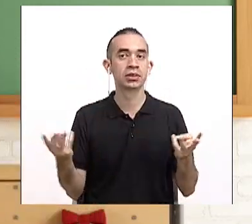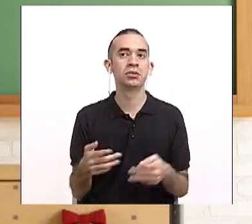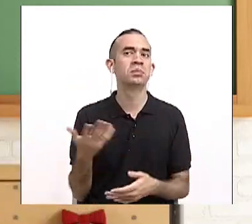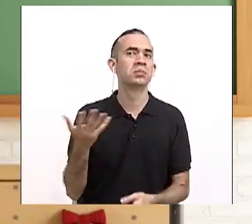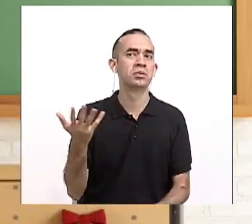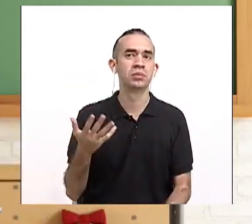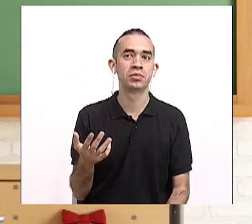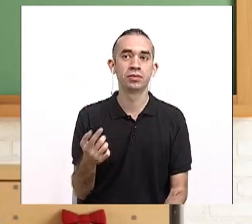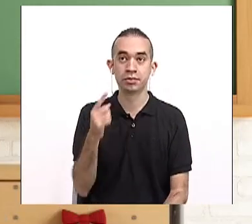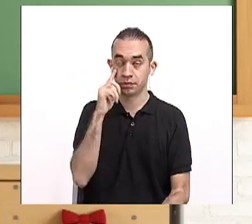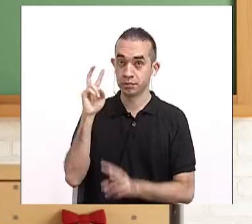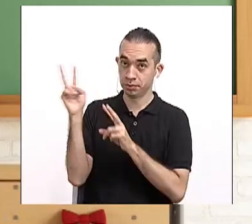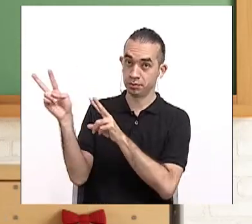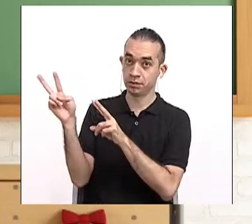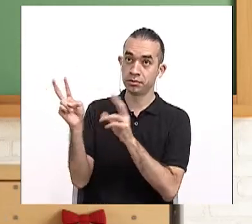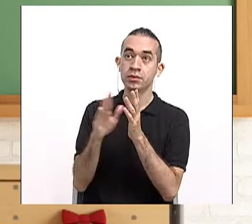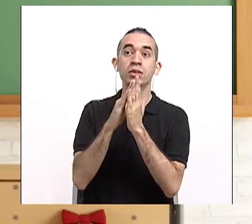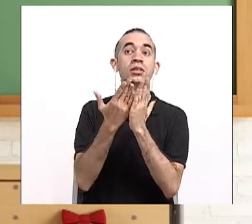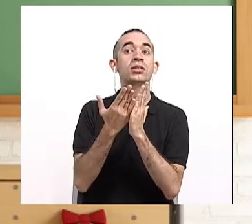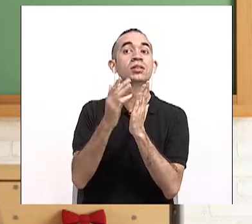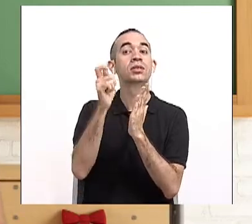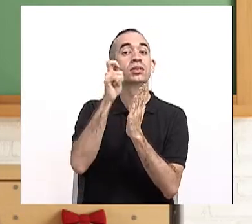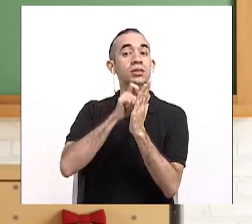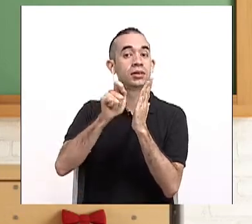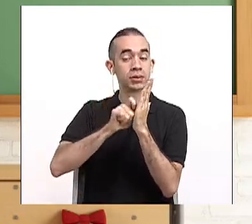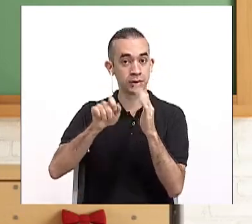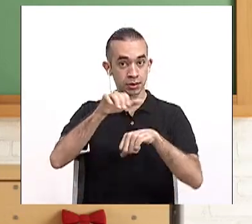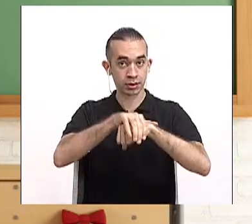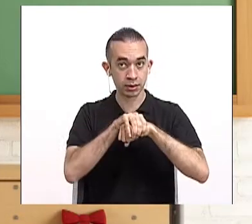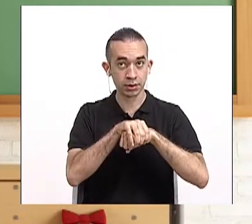need your English notebook, of course.